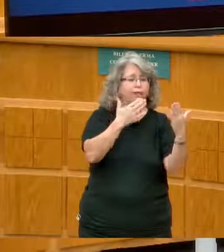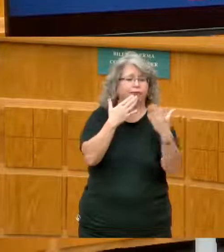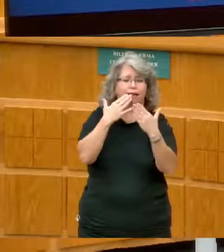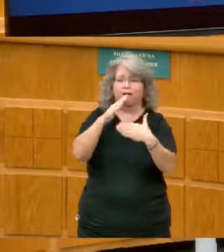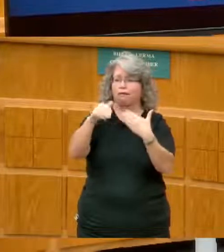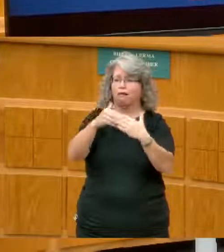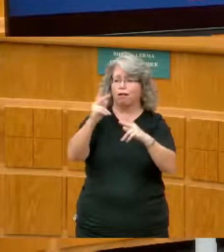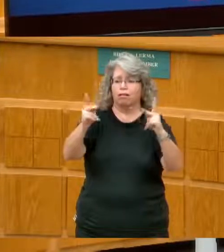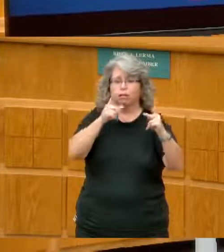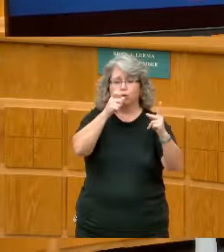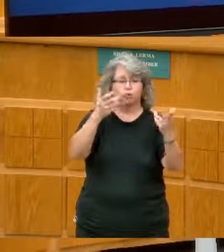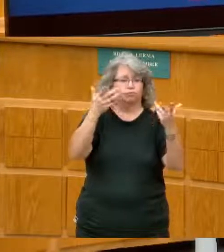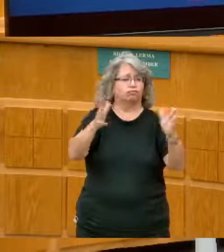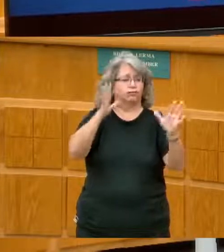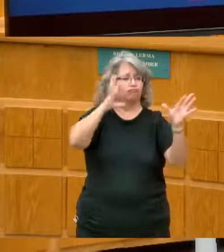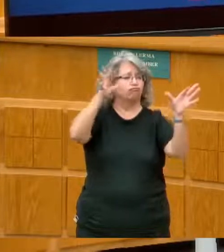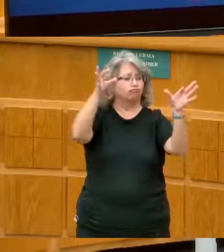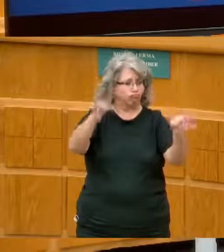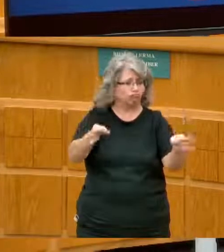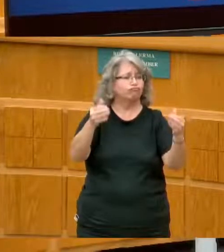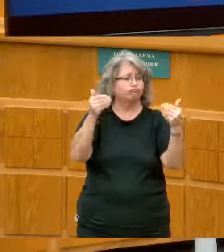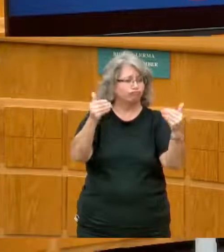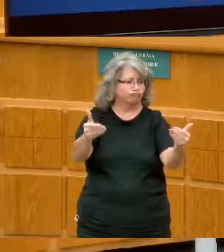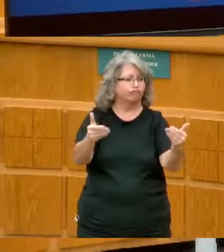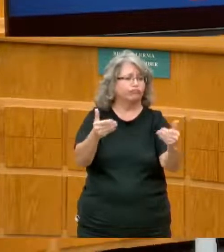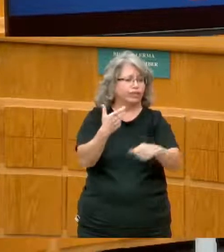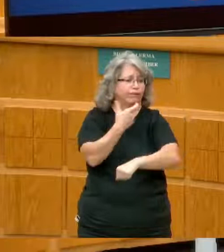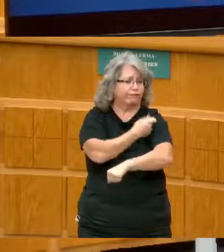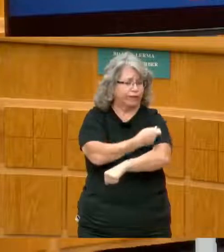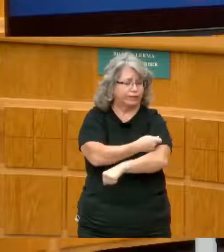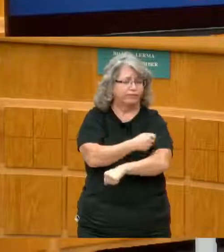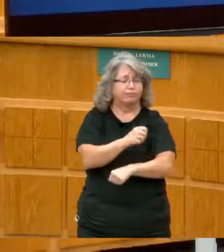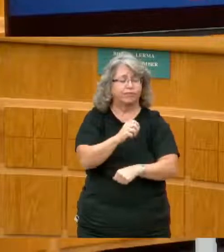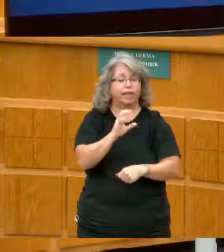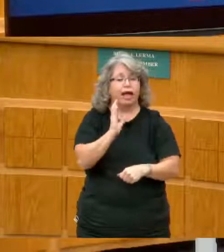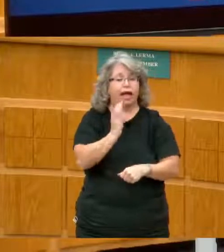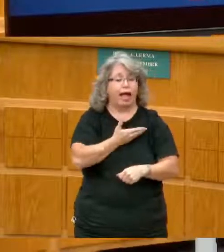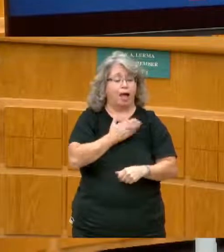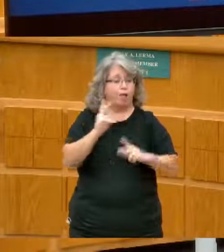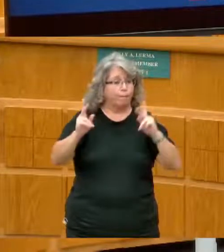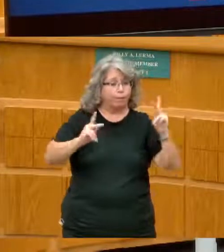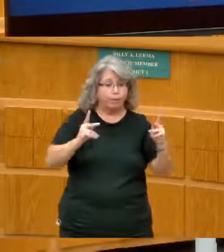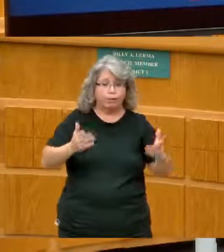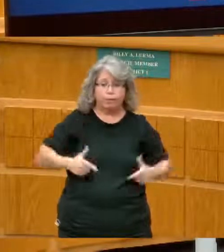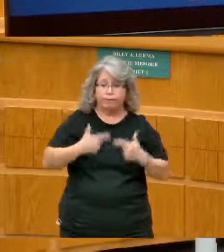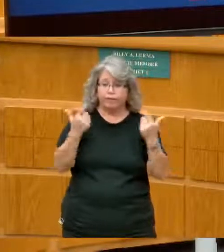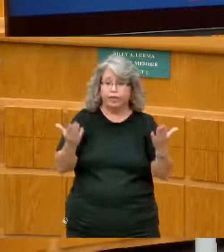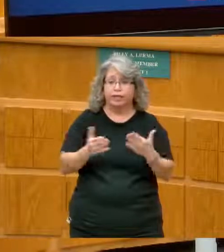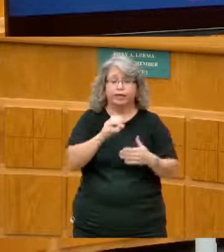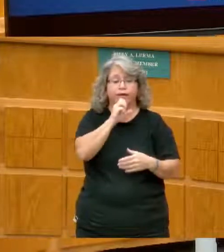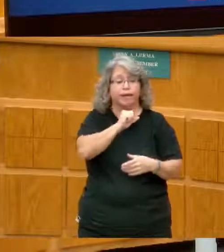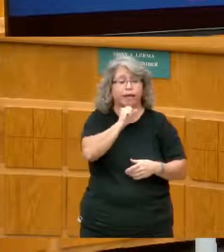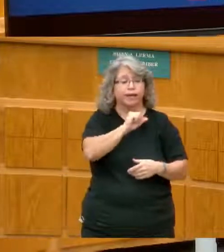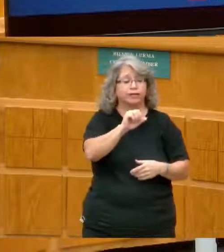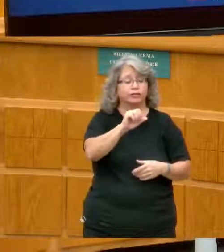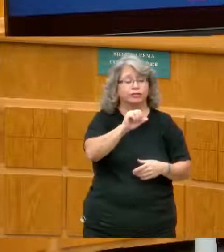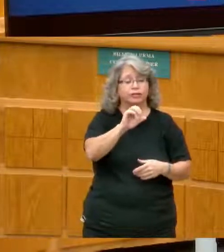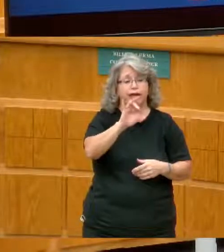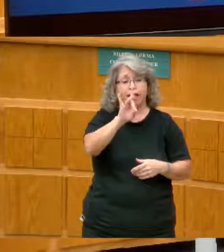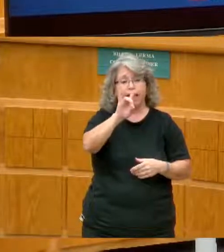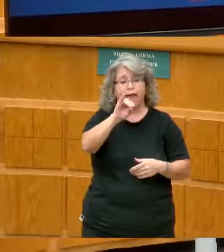get vaccinated. 80% of our residents ages 65 and over have been fully vaccinated.